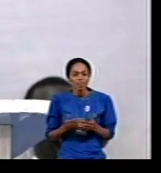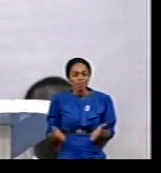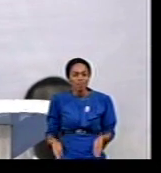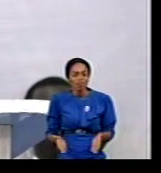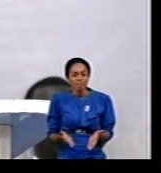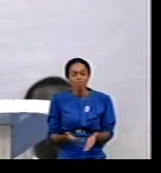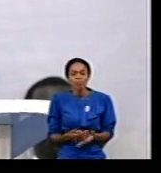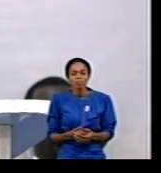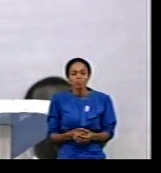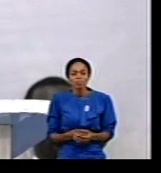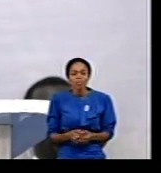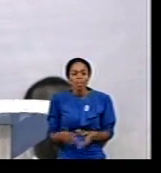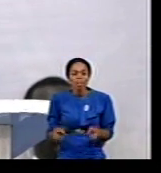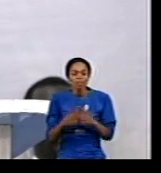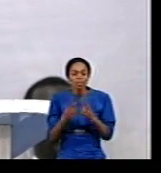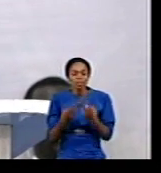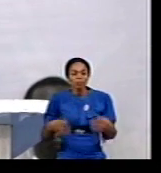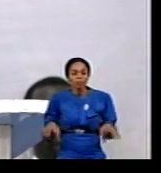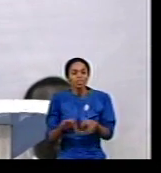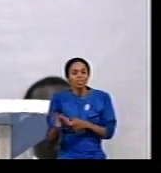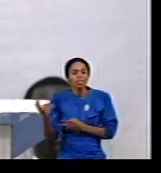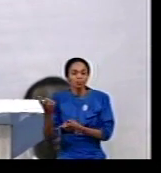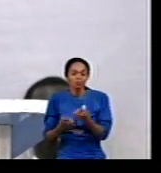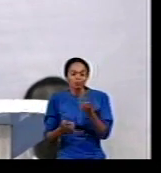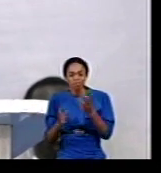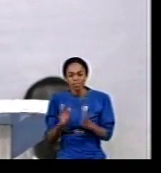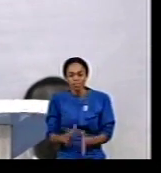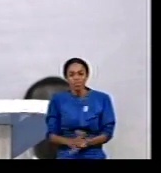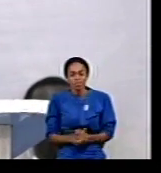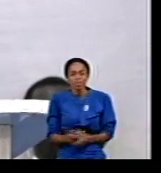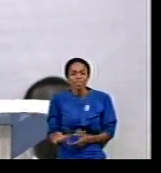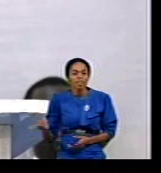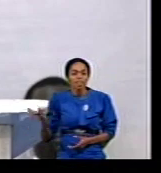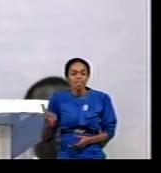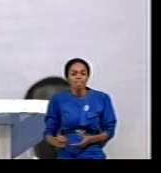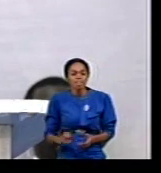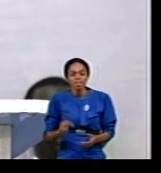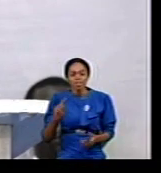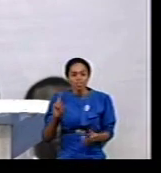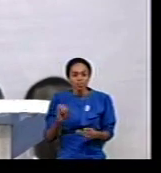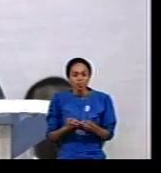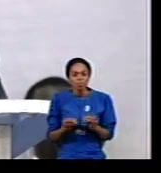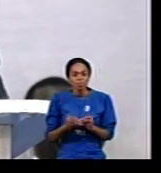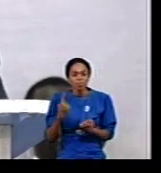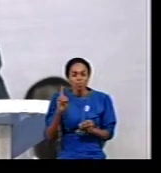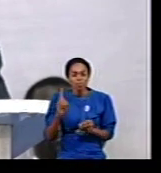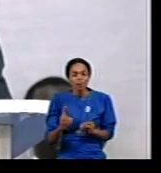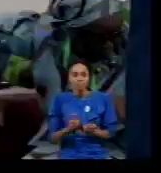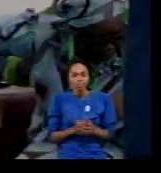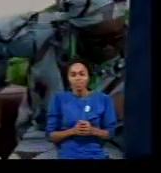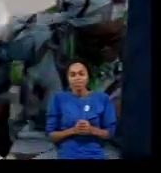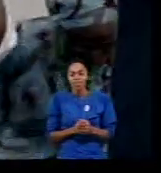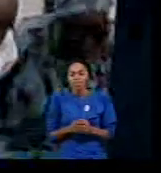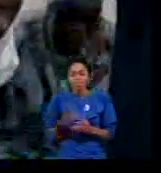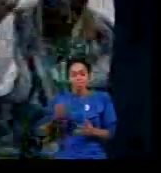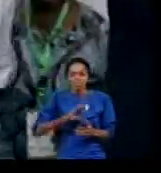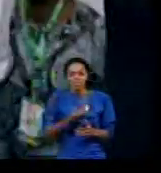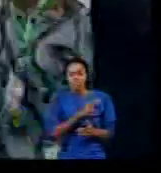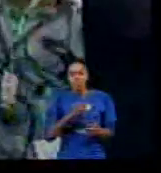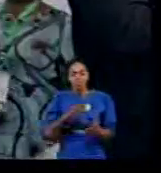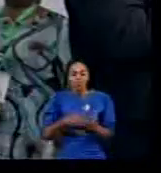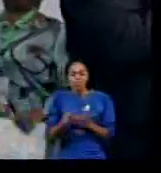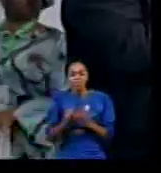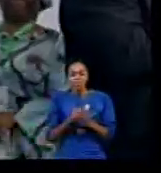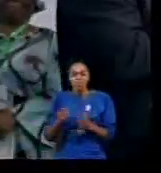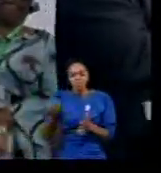grow a little bit more. Another of assurance state, of faith ought to grow a little bit more. That's Prince what God wanted Kolawole, Gideon to realize.